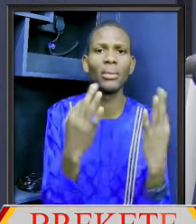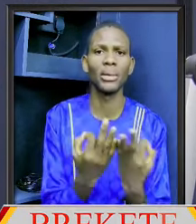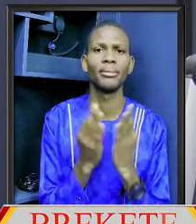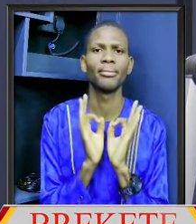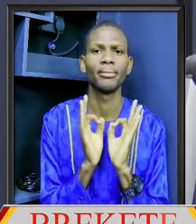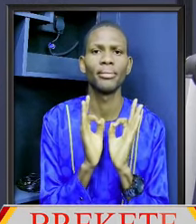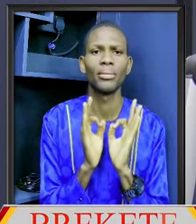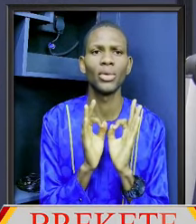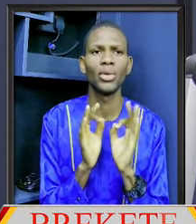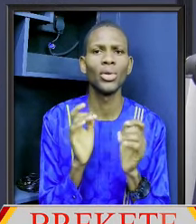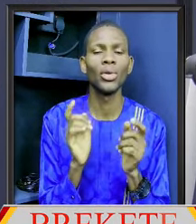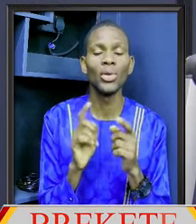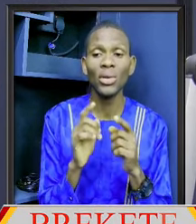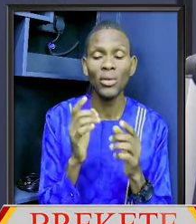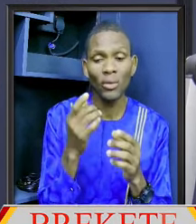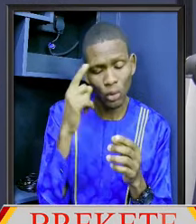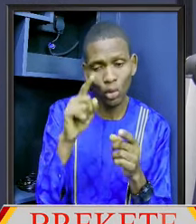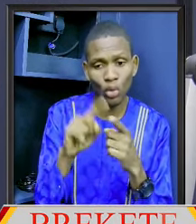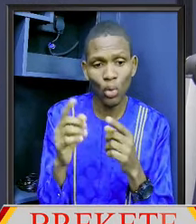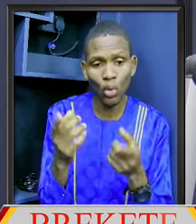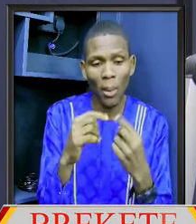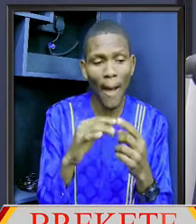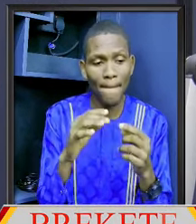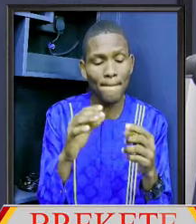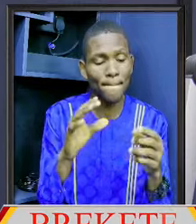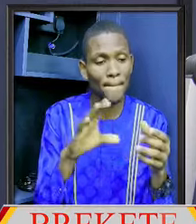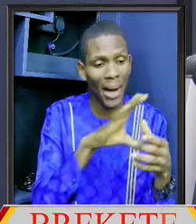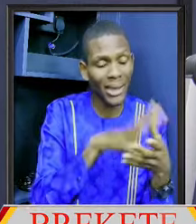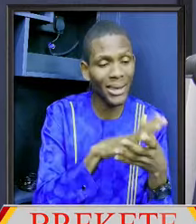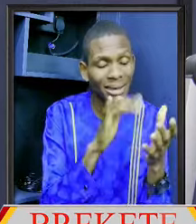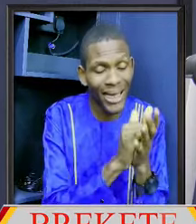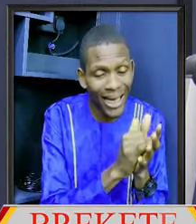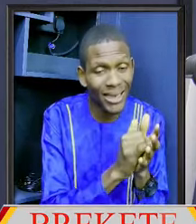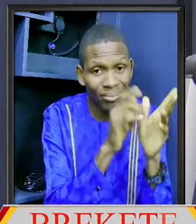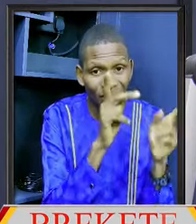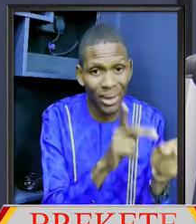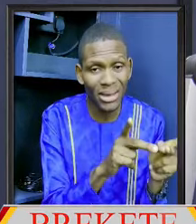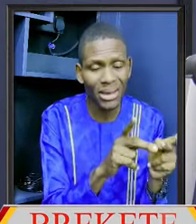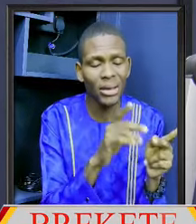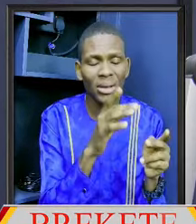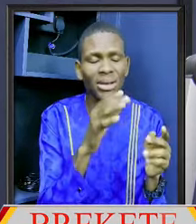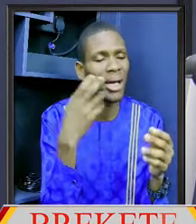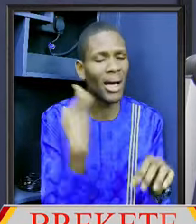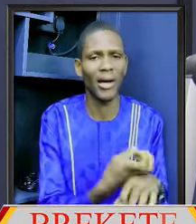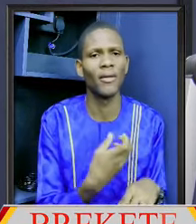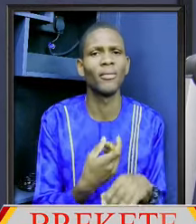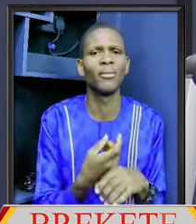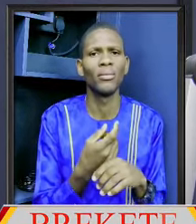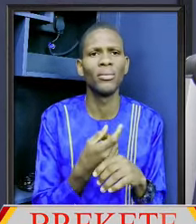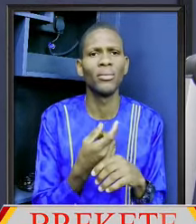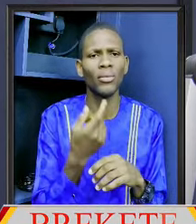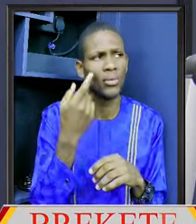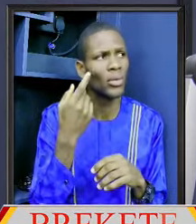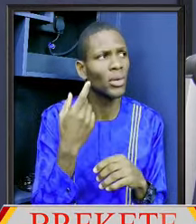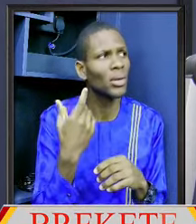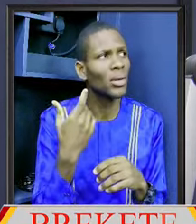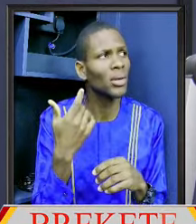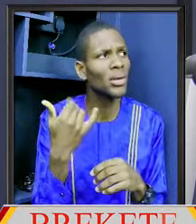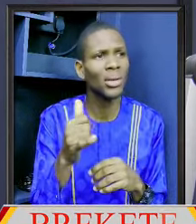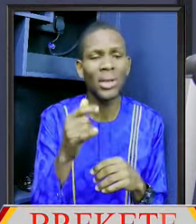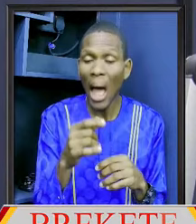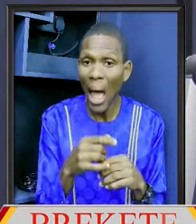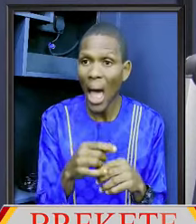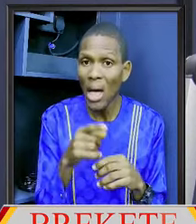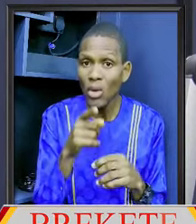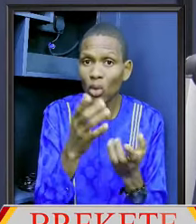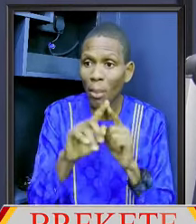get person marry their daughter, it they hard. For them to get daughter to marry, it they hard. You know, say their